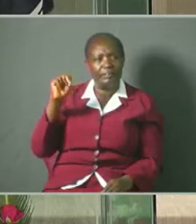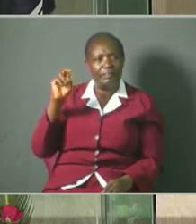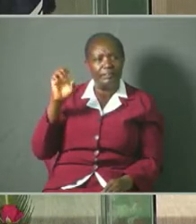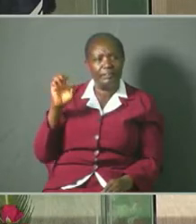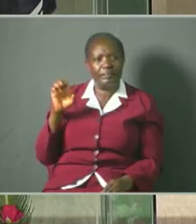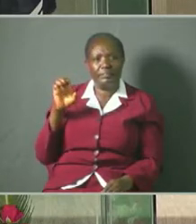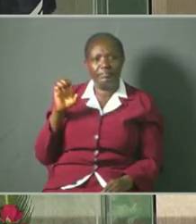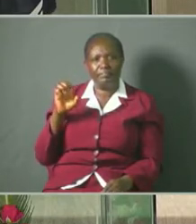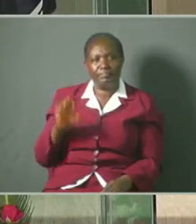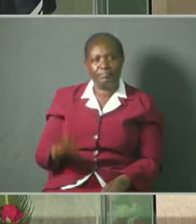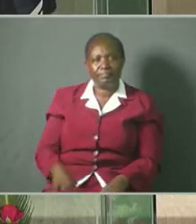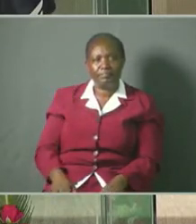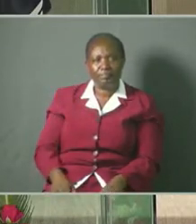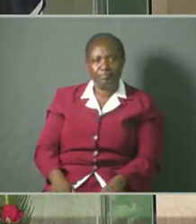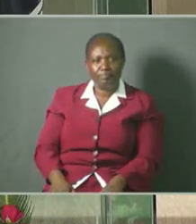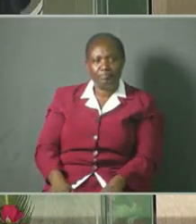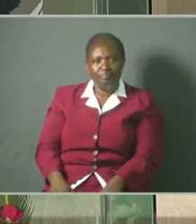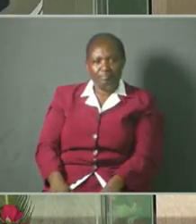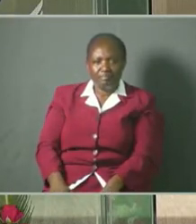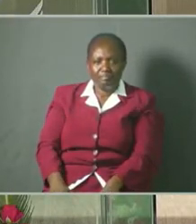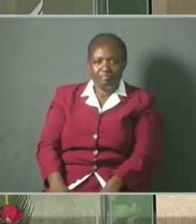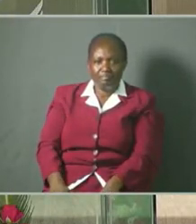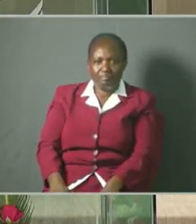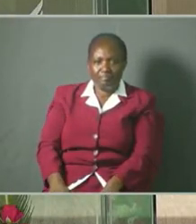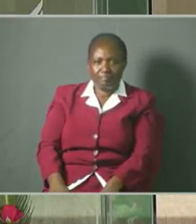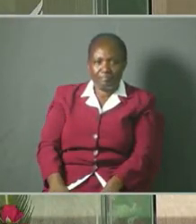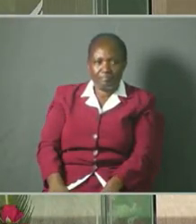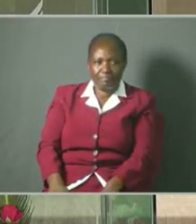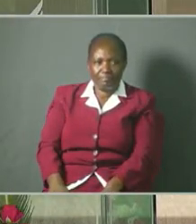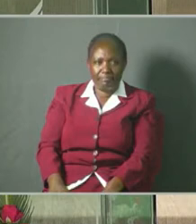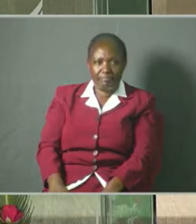very fast. Teacher Evelyn.